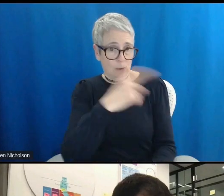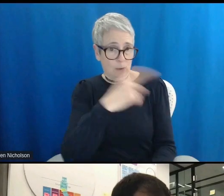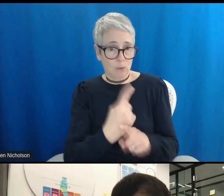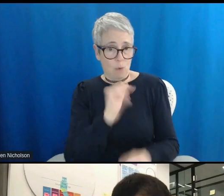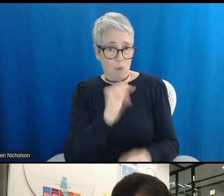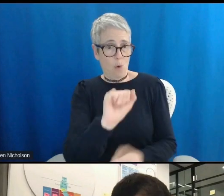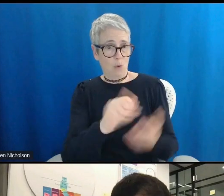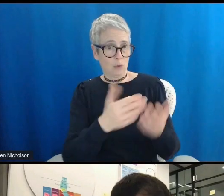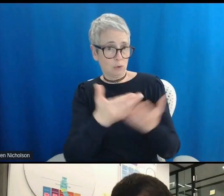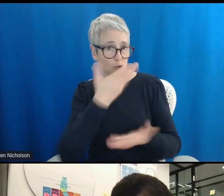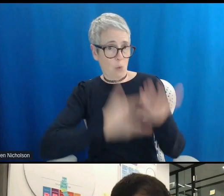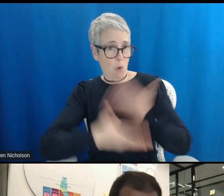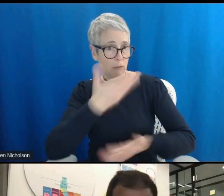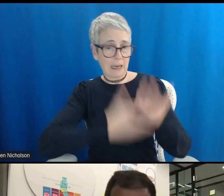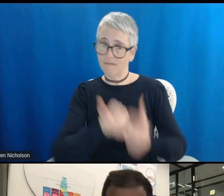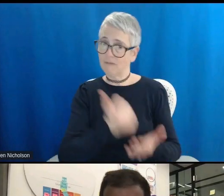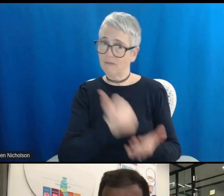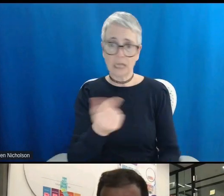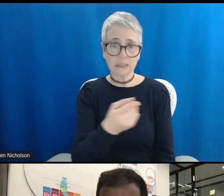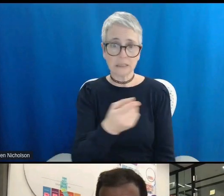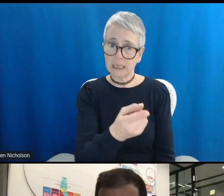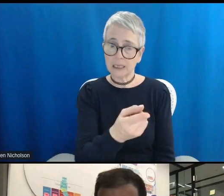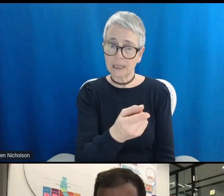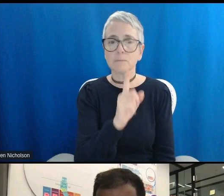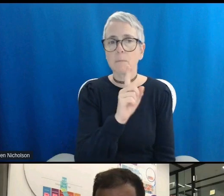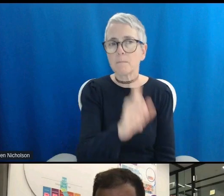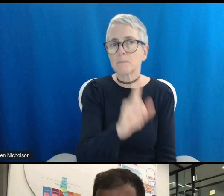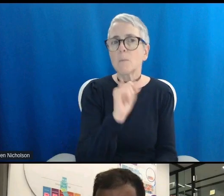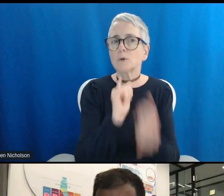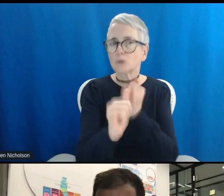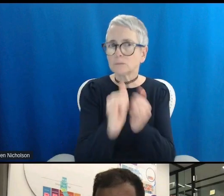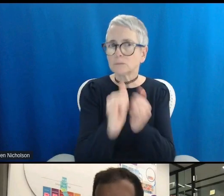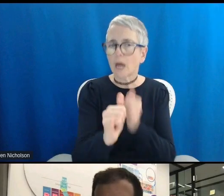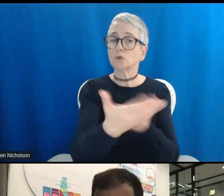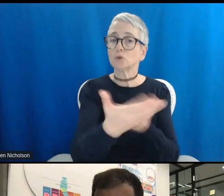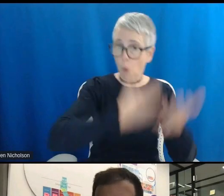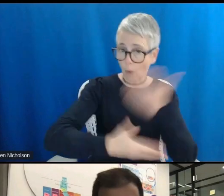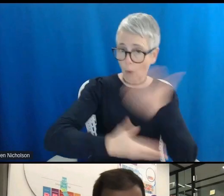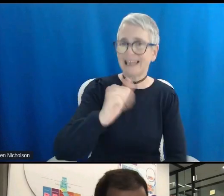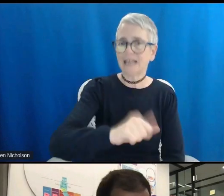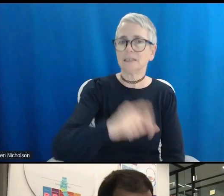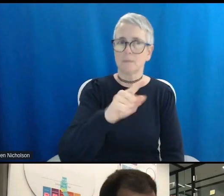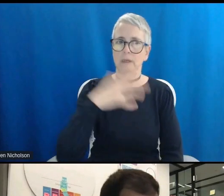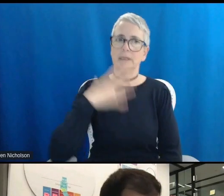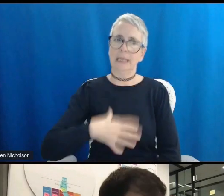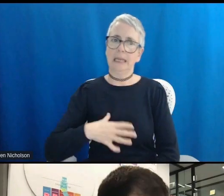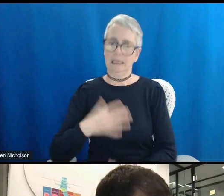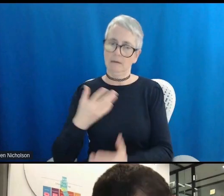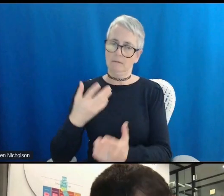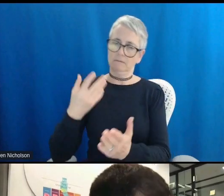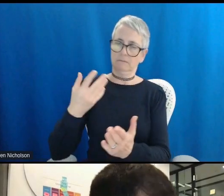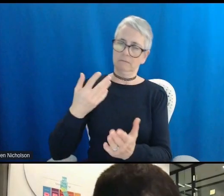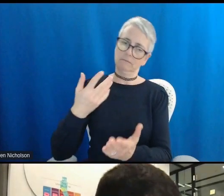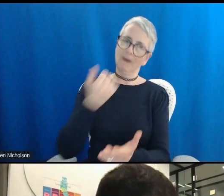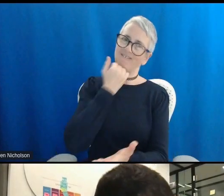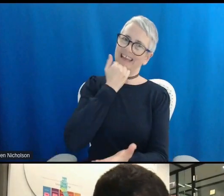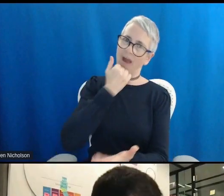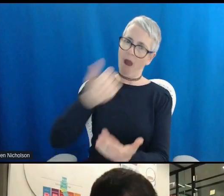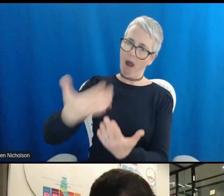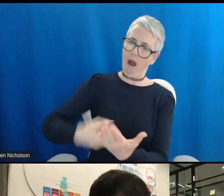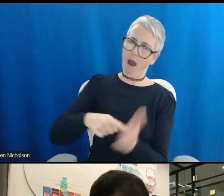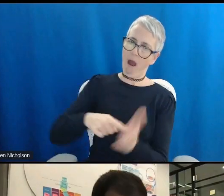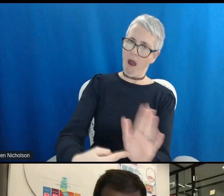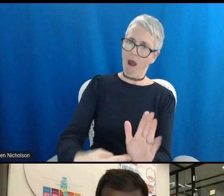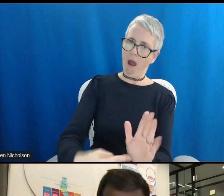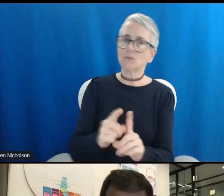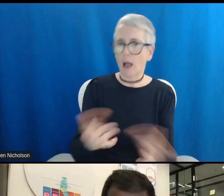example. I think stories are great, but they also sometimes need to be backed up by the figures. And I think, you know, Kush or Bernard, I'm sure you, Eric, I